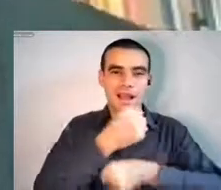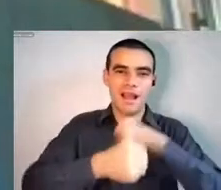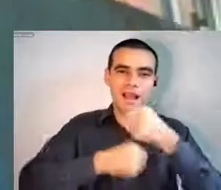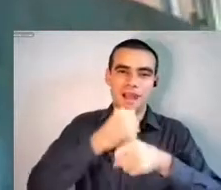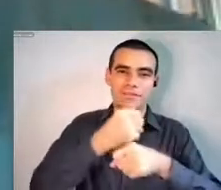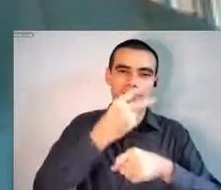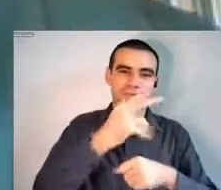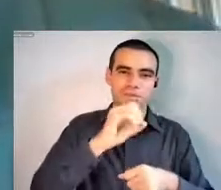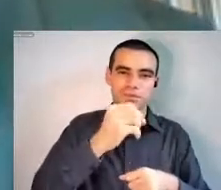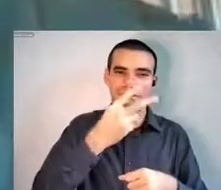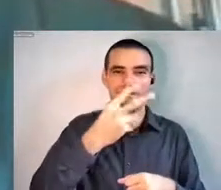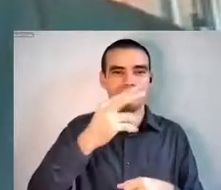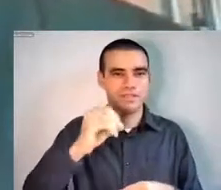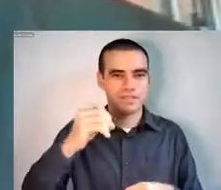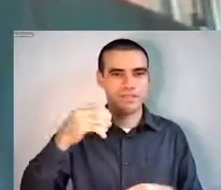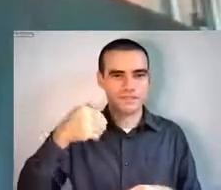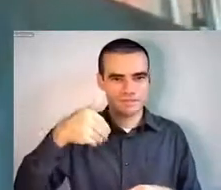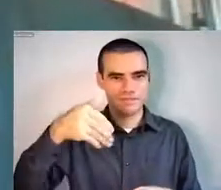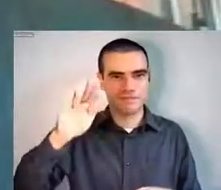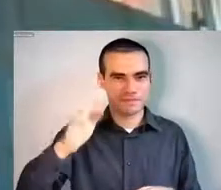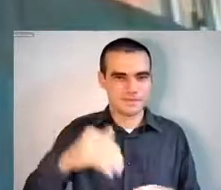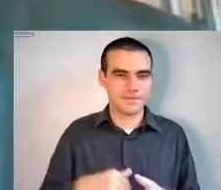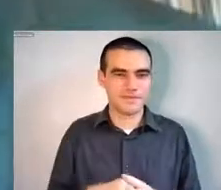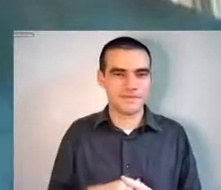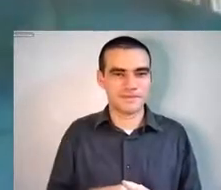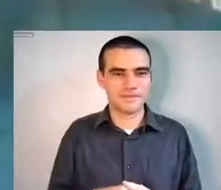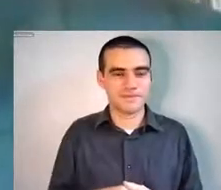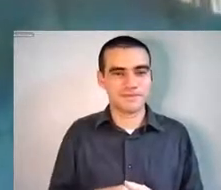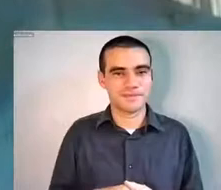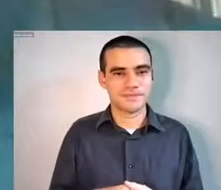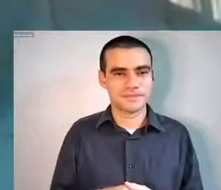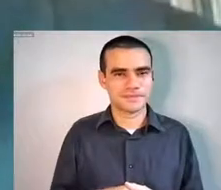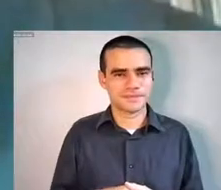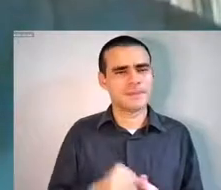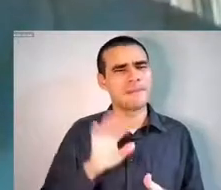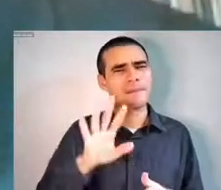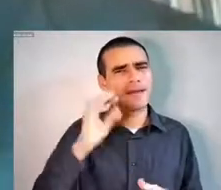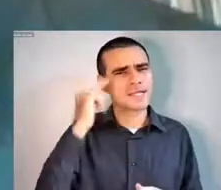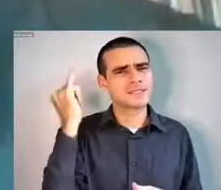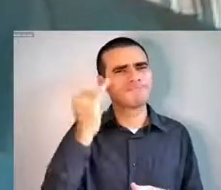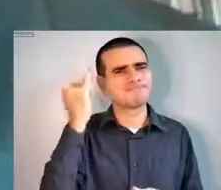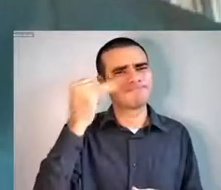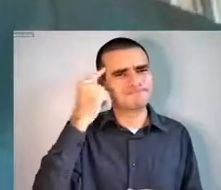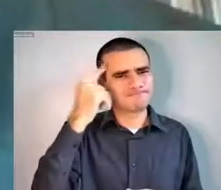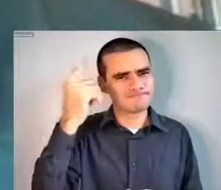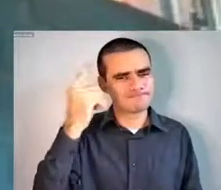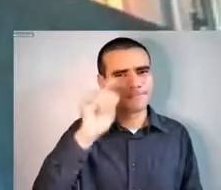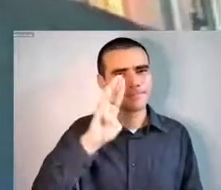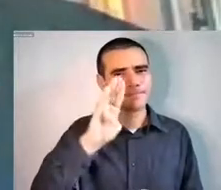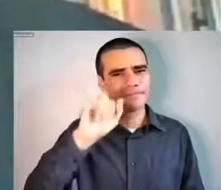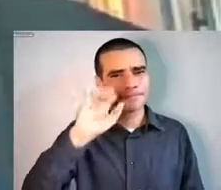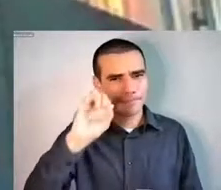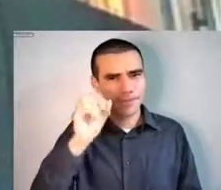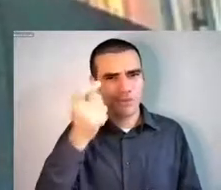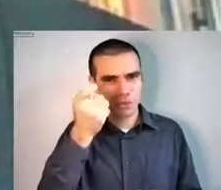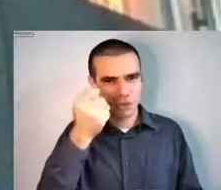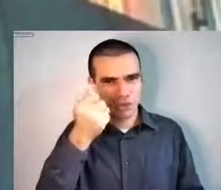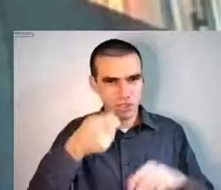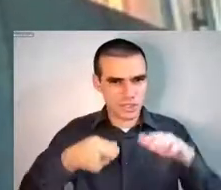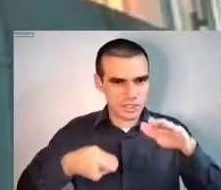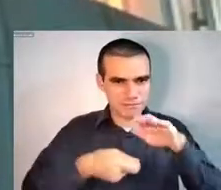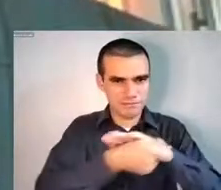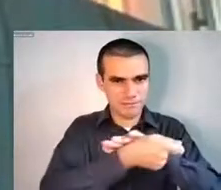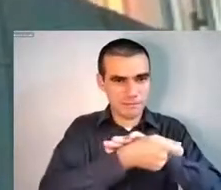the 21st century. But we need to remember one thing. The bioresource, the